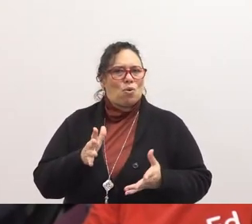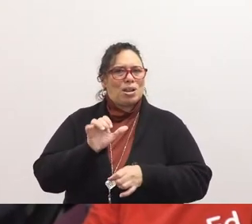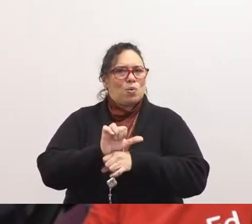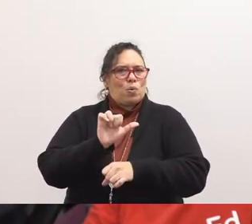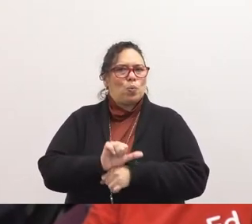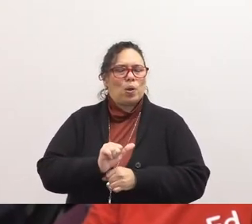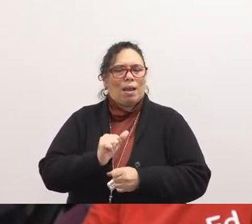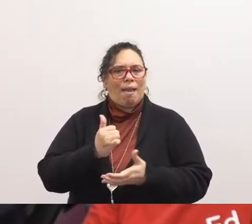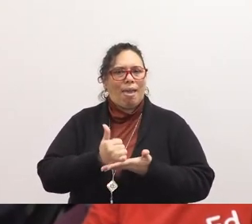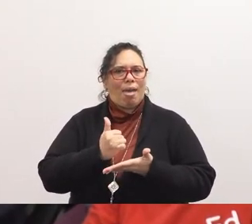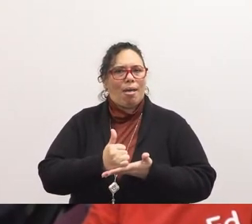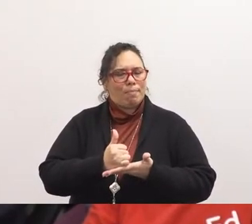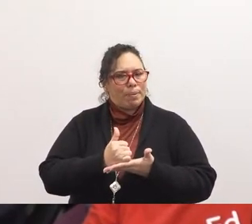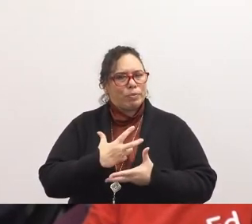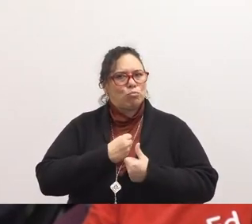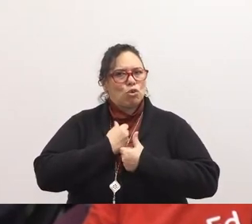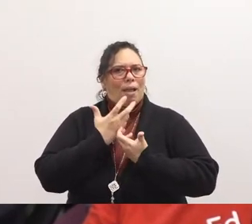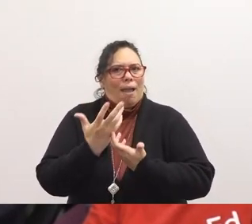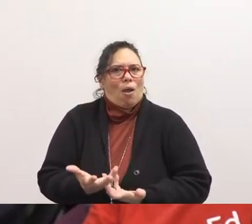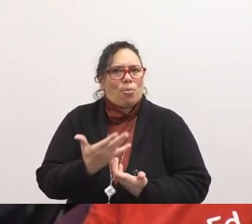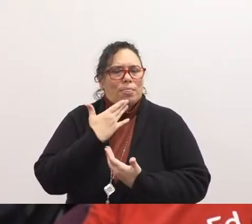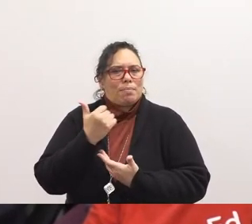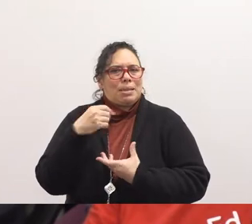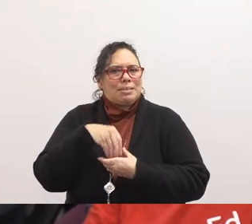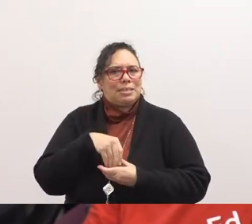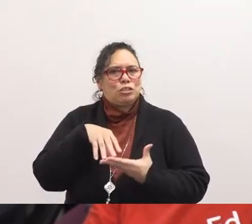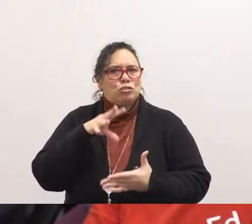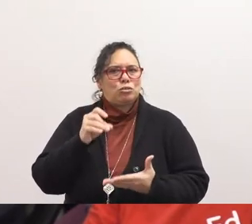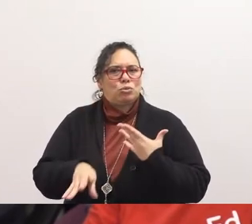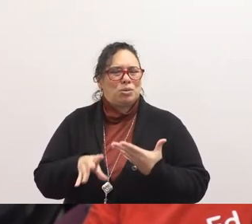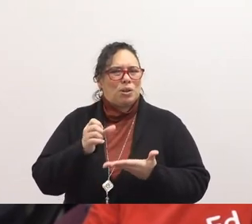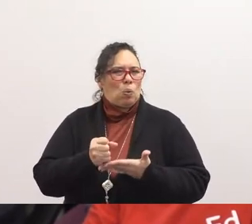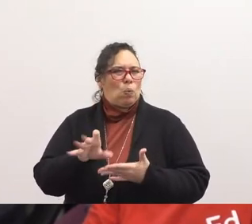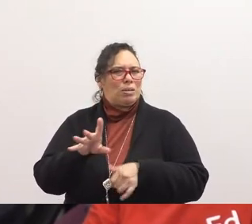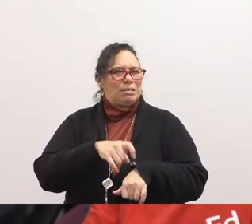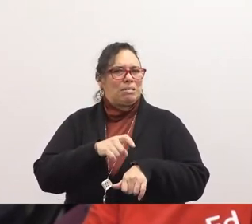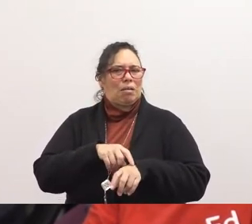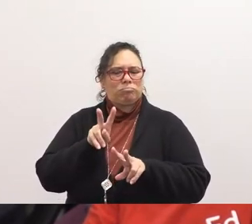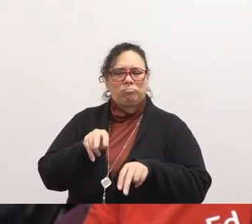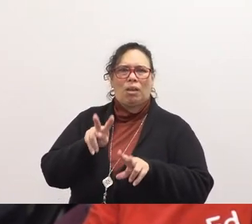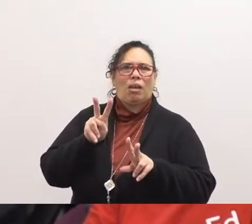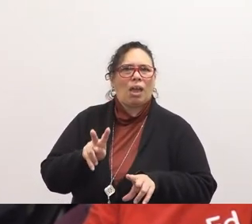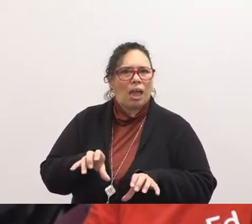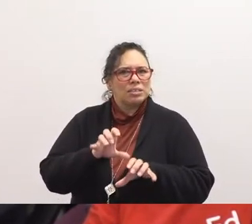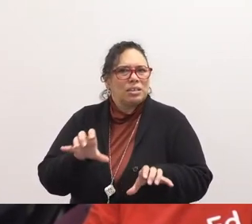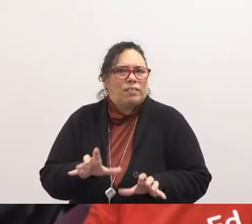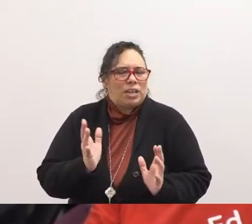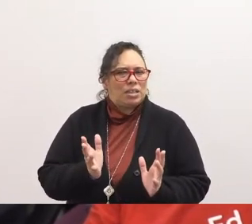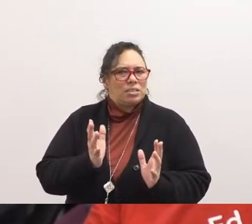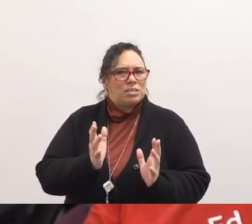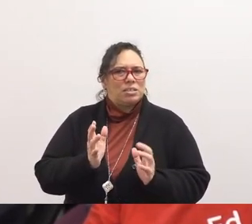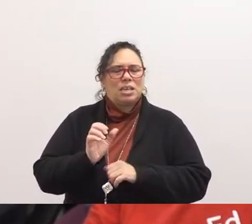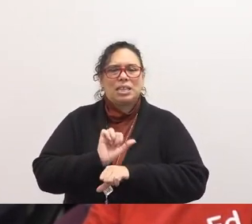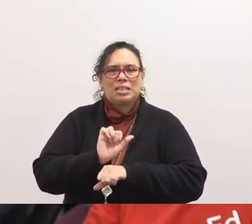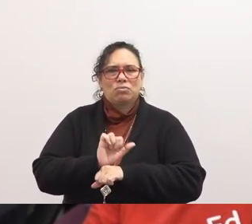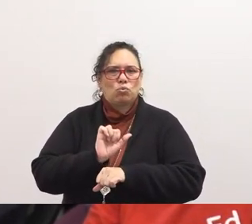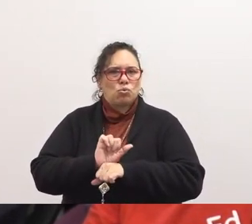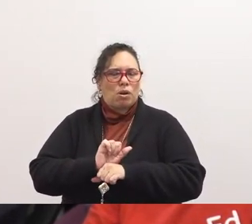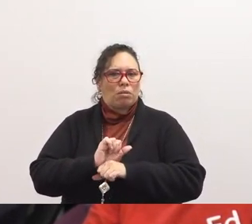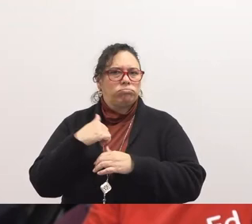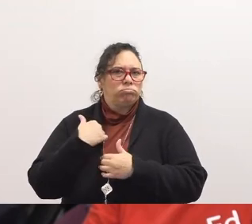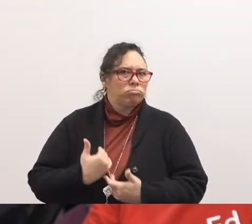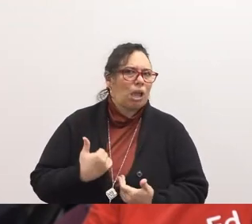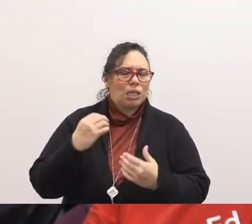bring out the best in students rather than waste our time with demeaning activities that don't add anything to the classroom or to the self-esteem of the teachers who work tirelessly to educate our